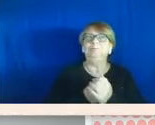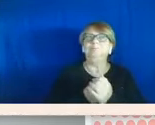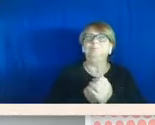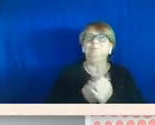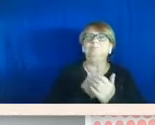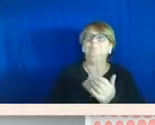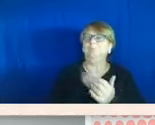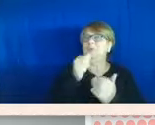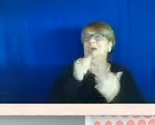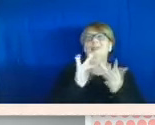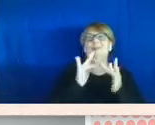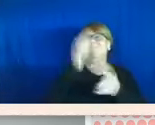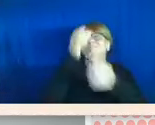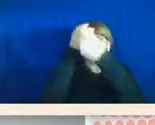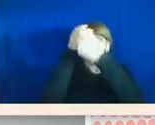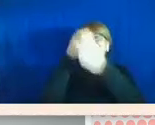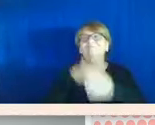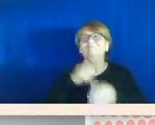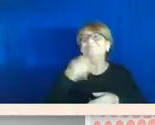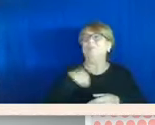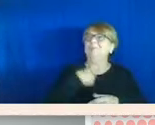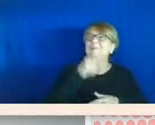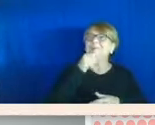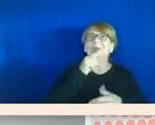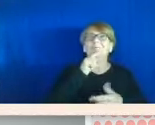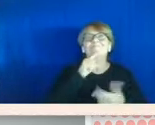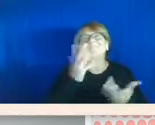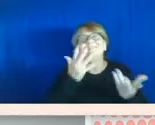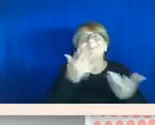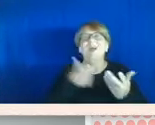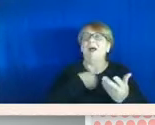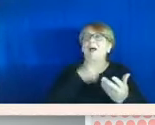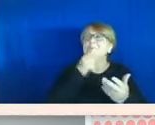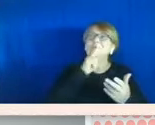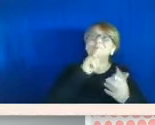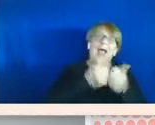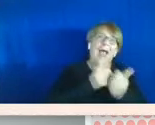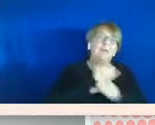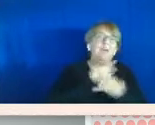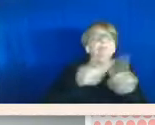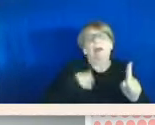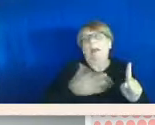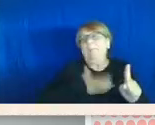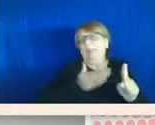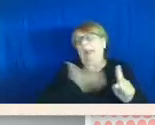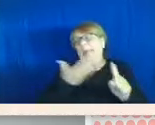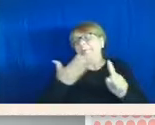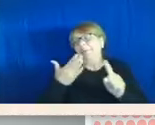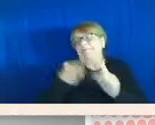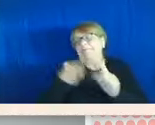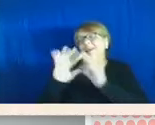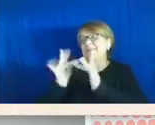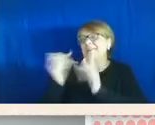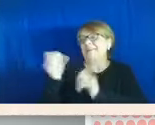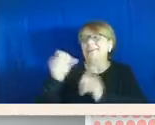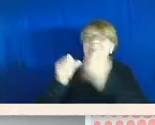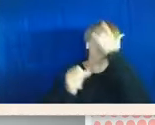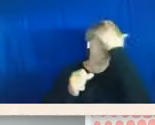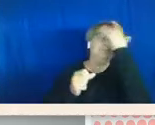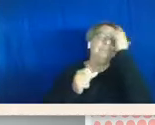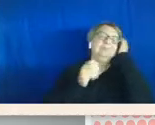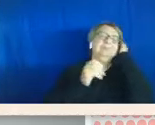guru, so I don't really know exactly. I can't claim to know how it works, but I'm glad it does. But so some of the people